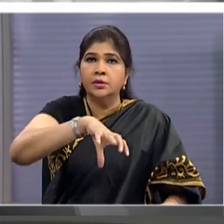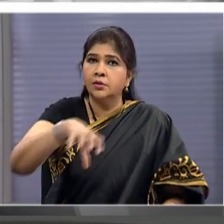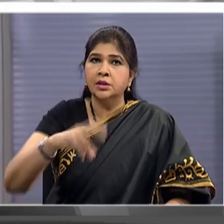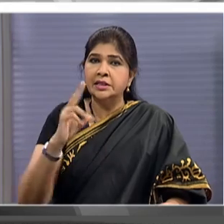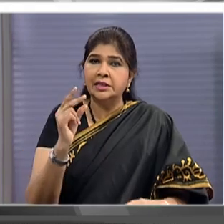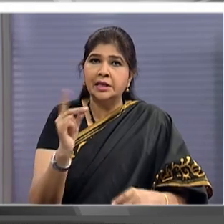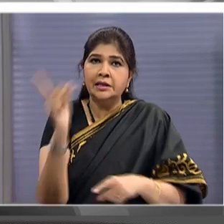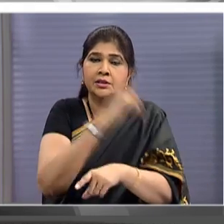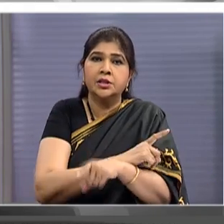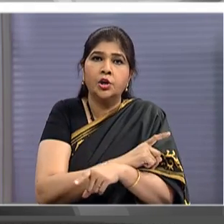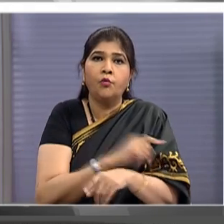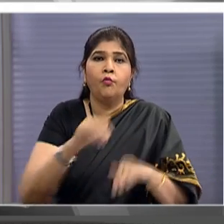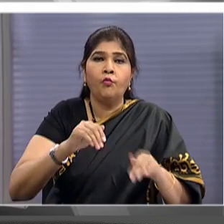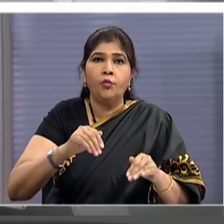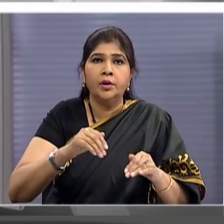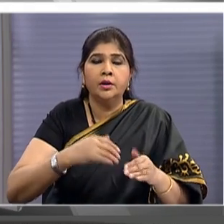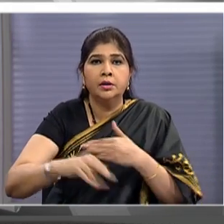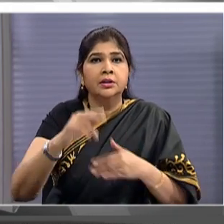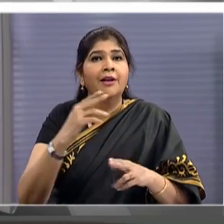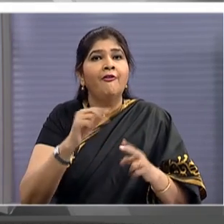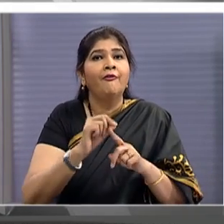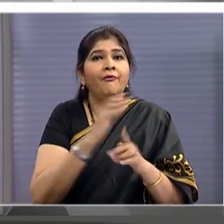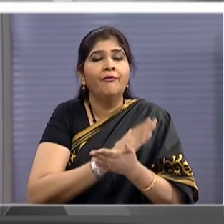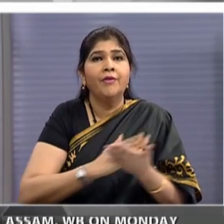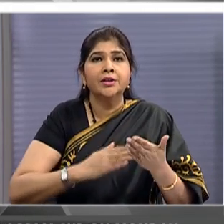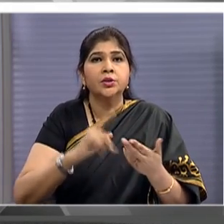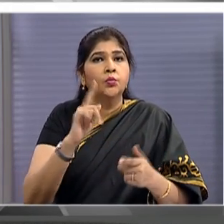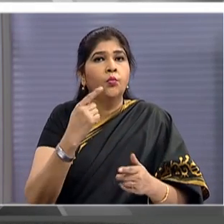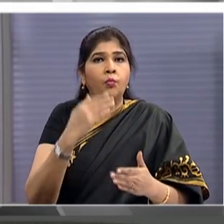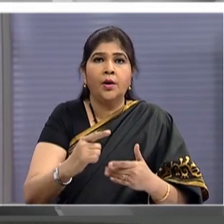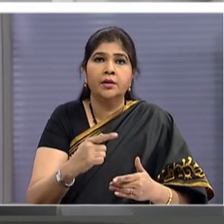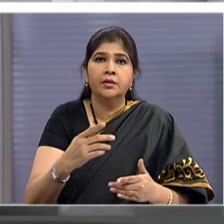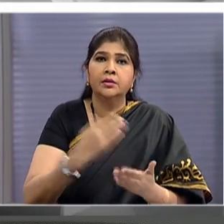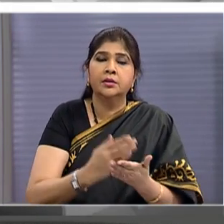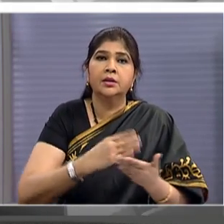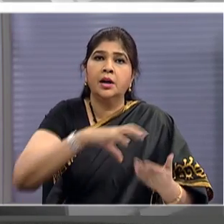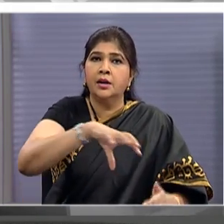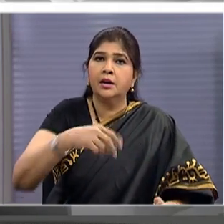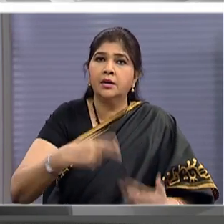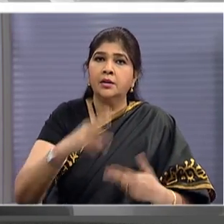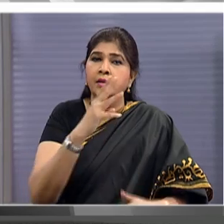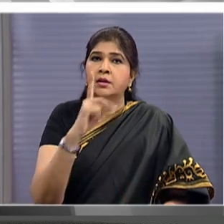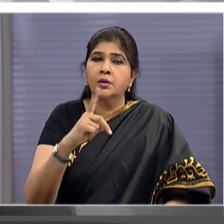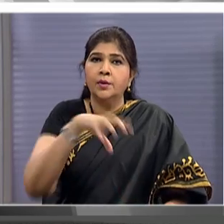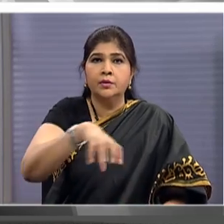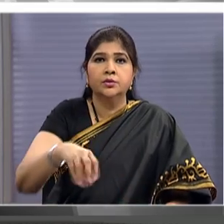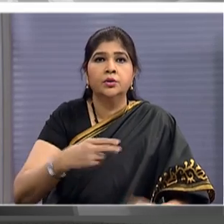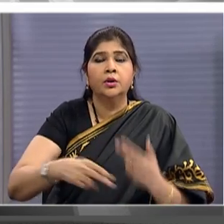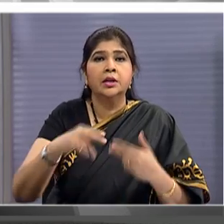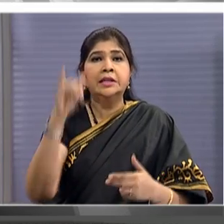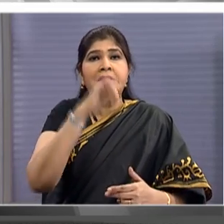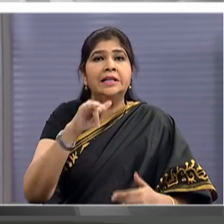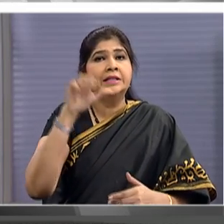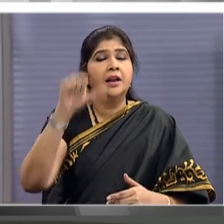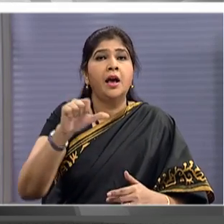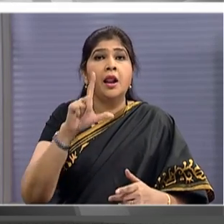day of voting of phase 1 also ended. Polling will be conducted across 31 constituencies on Monday. Over 69